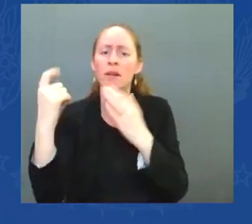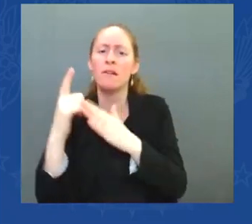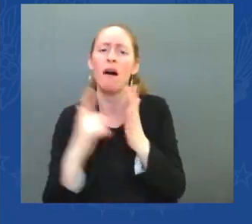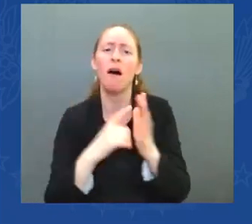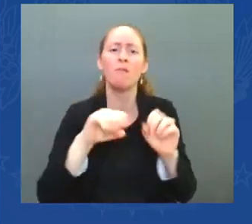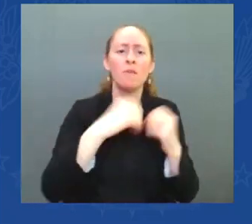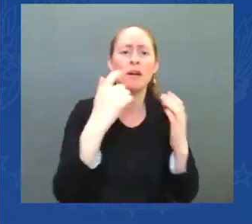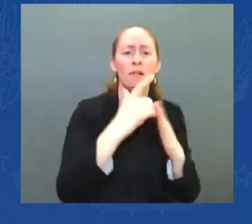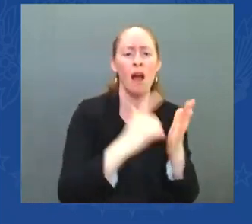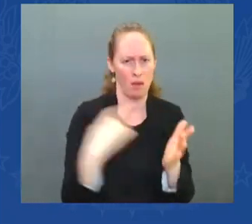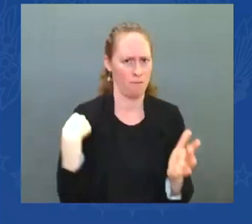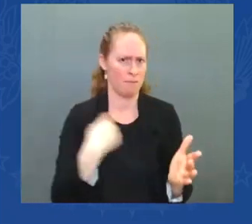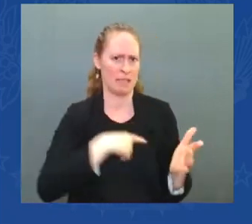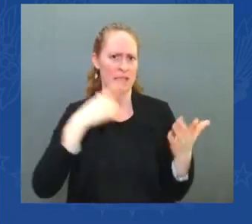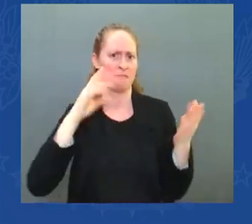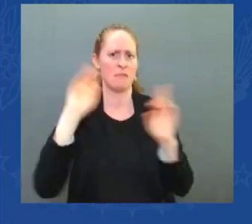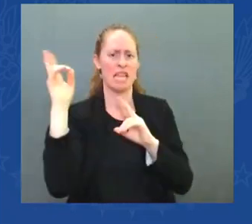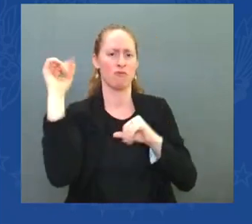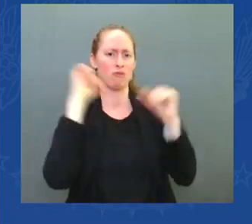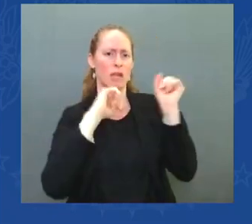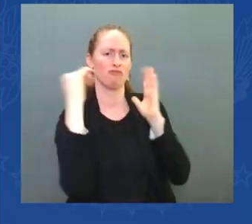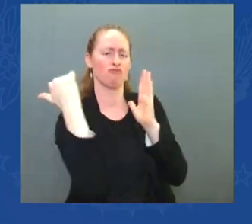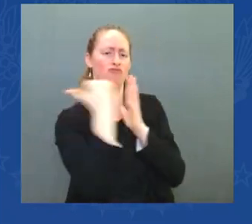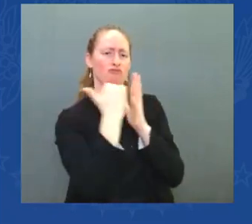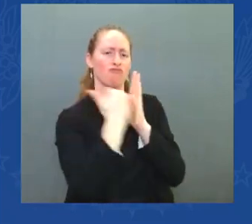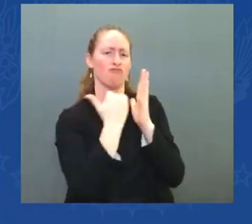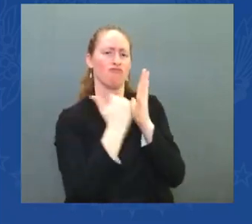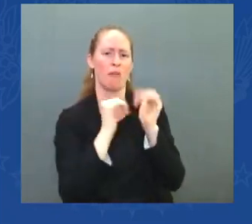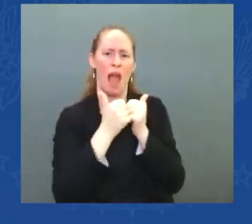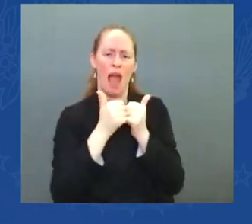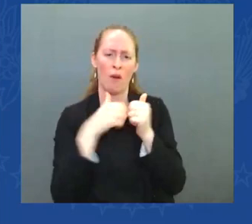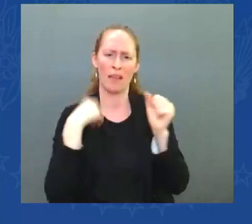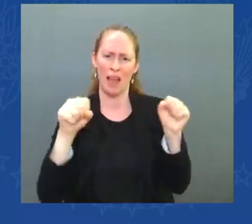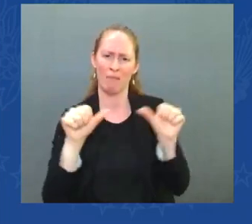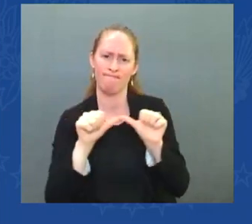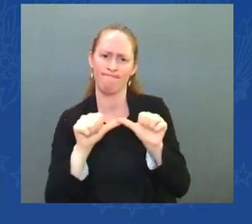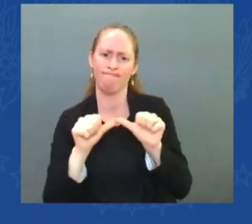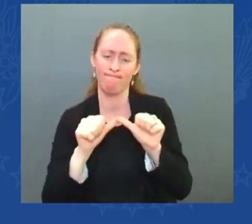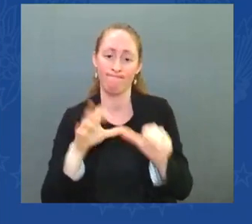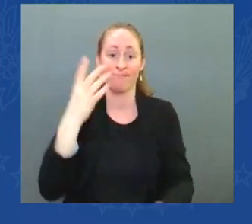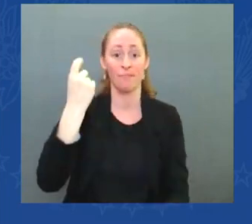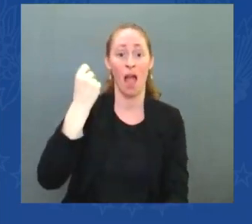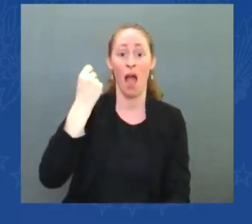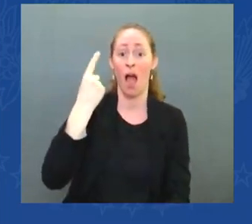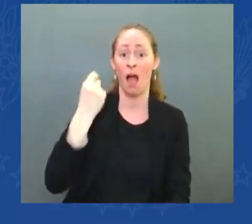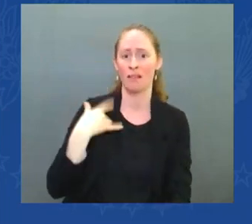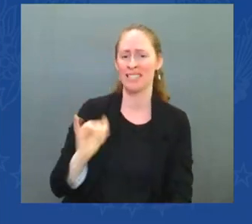while continuing to push Congress to act on sensible legislation to prevent gun violence.